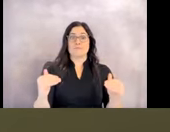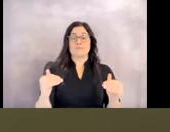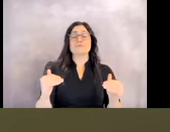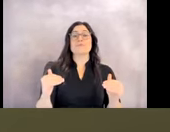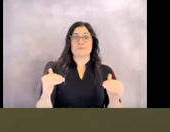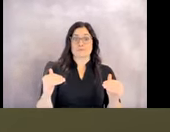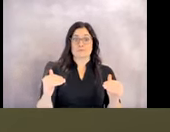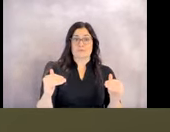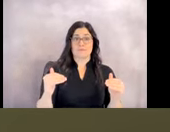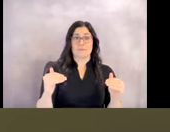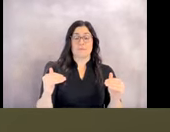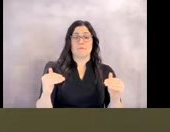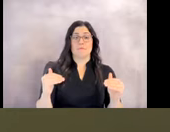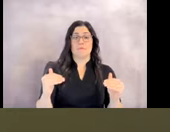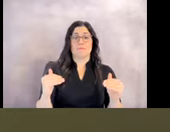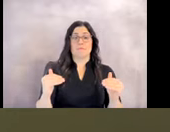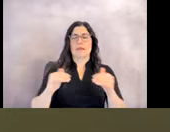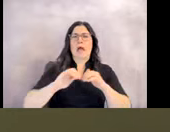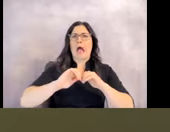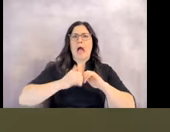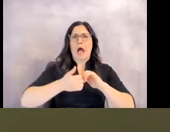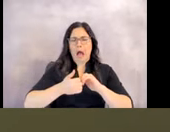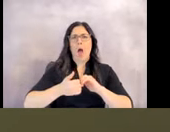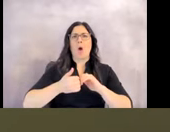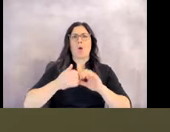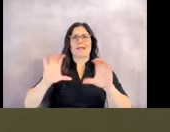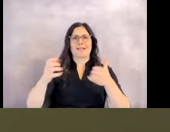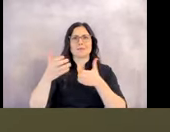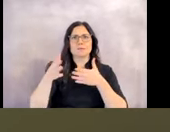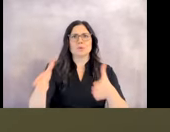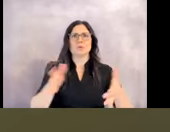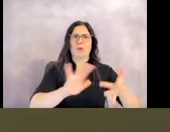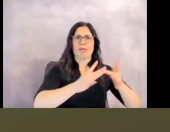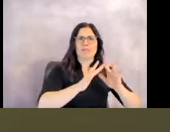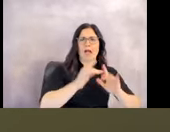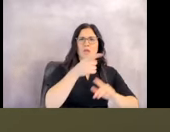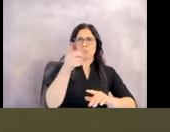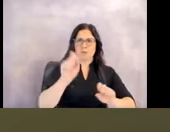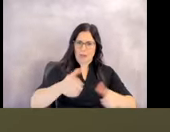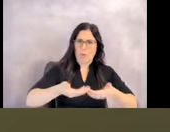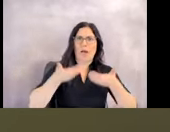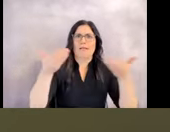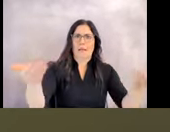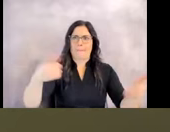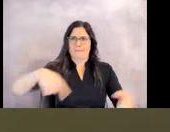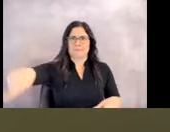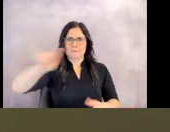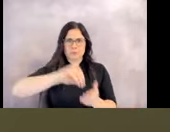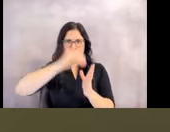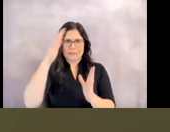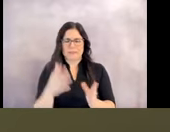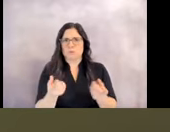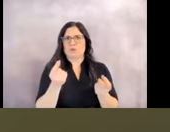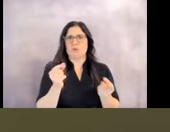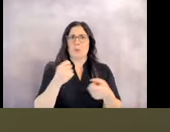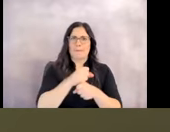phase of actually how do we create a welcoming, structured learning environment? And I'm going to just touch on these topics,